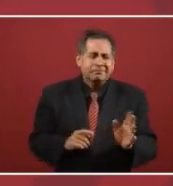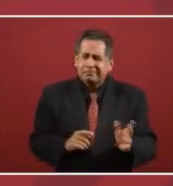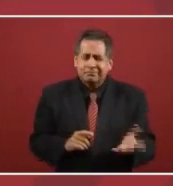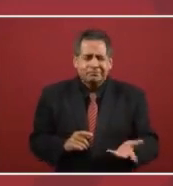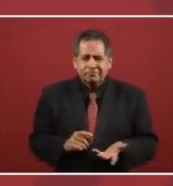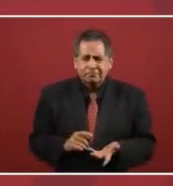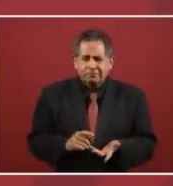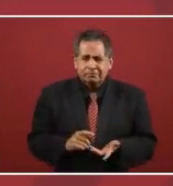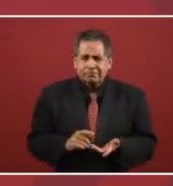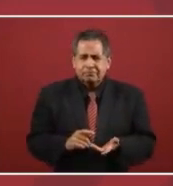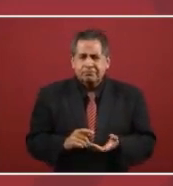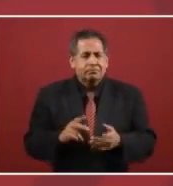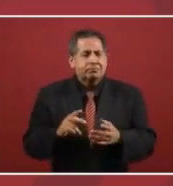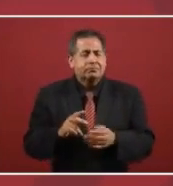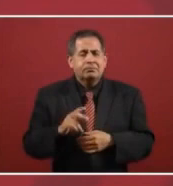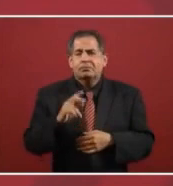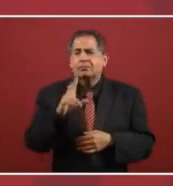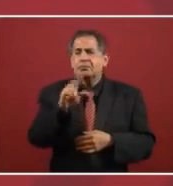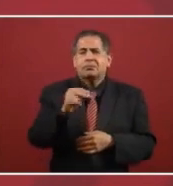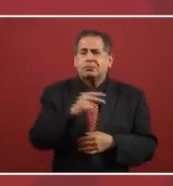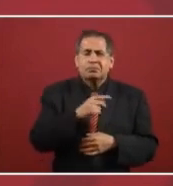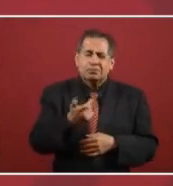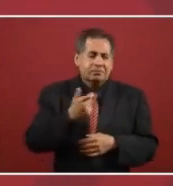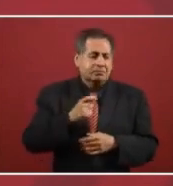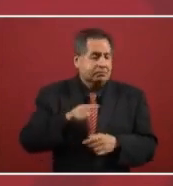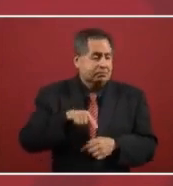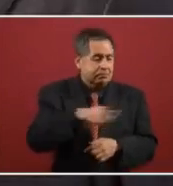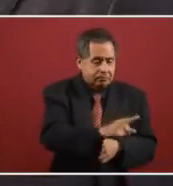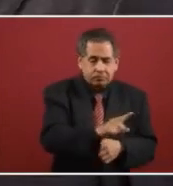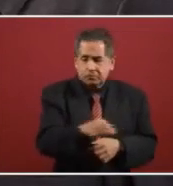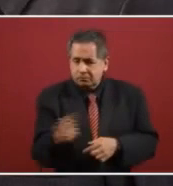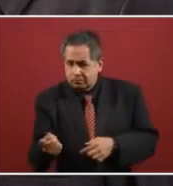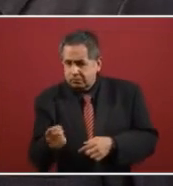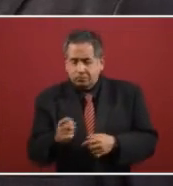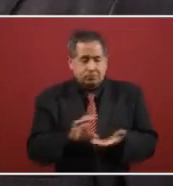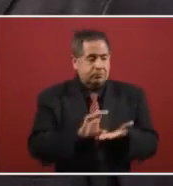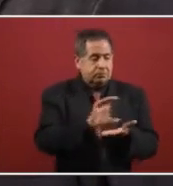us, don't give us our money